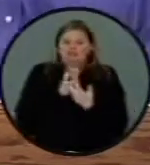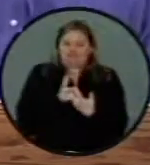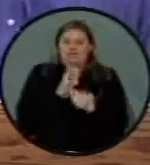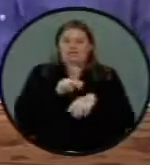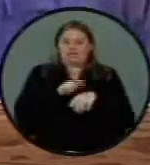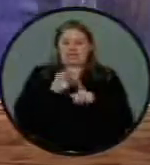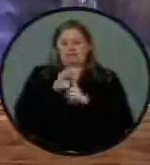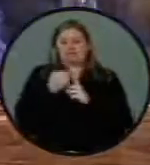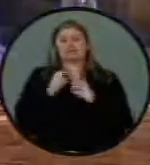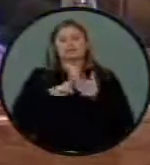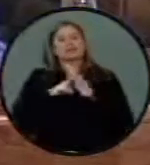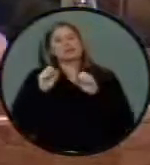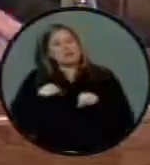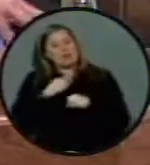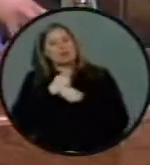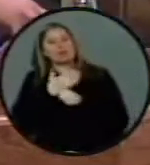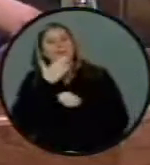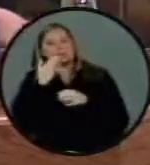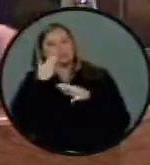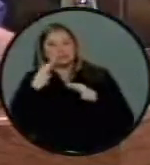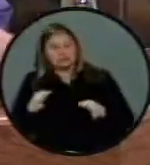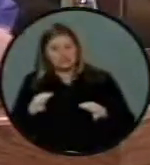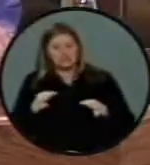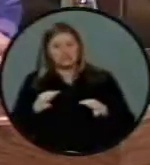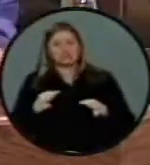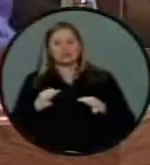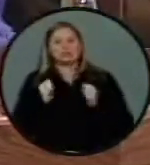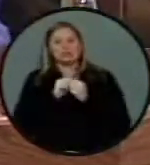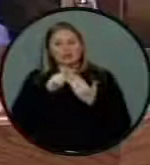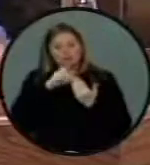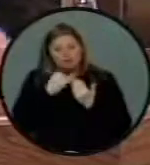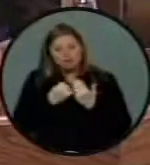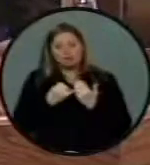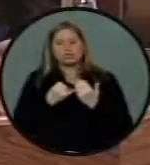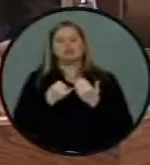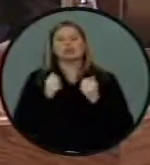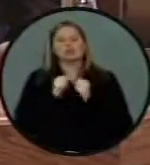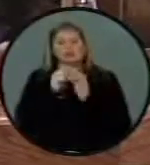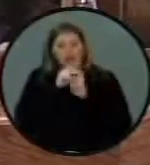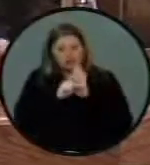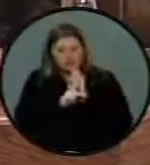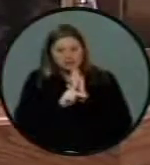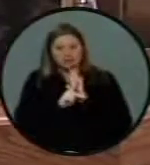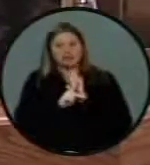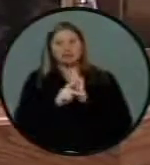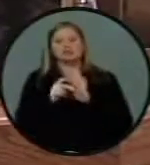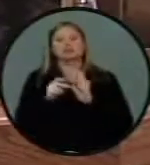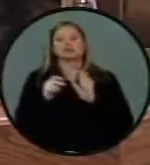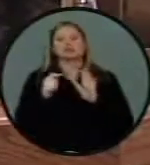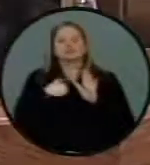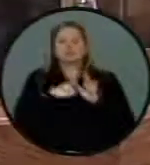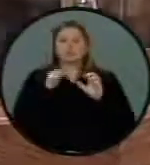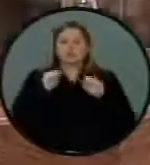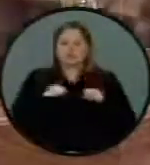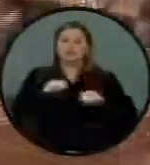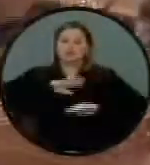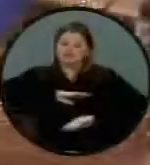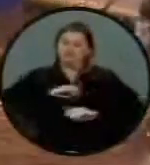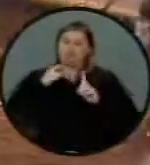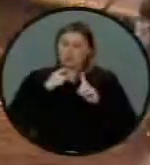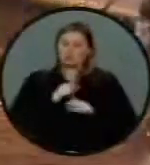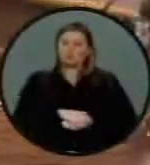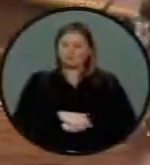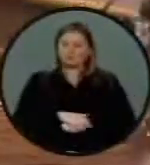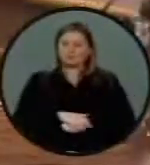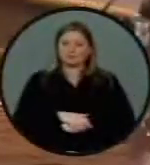so we can make better decisions at a project scale, at a planning scale, at a policy scale, so we can get where we need to go. I'll